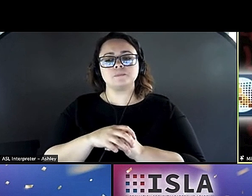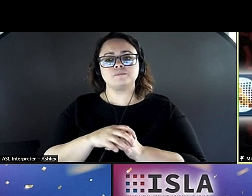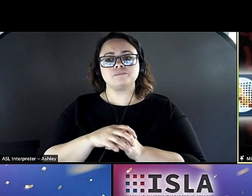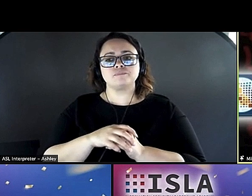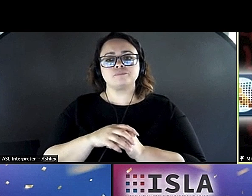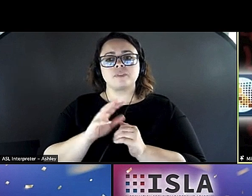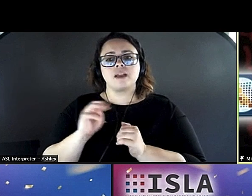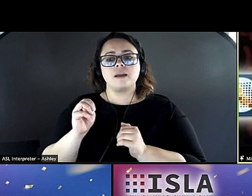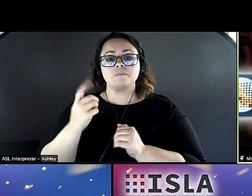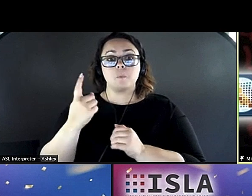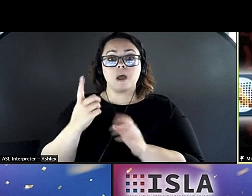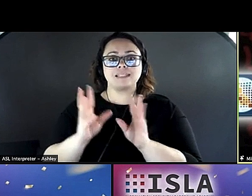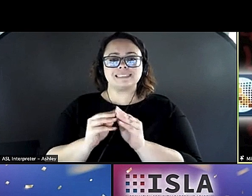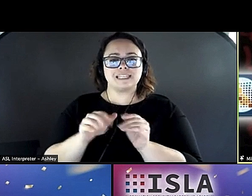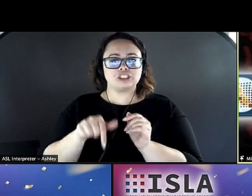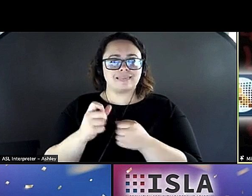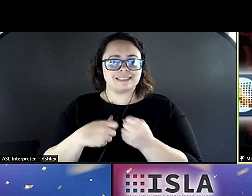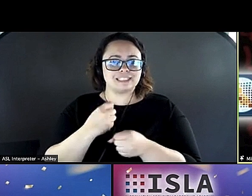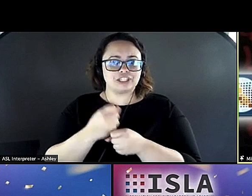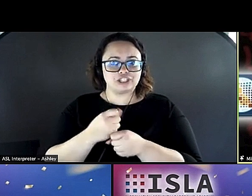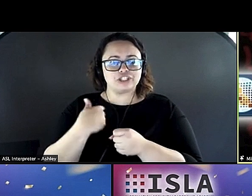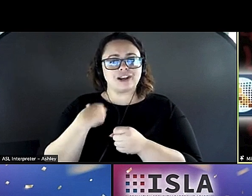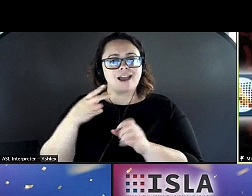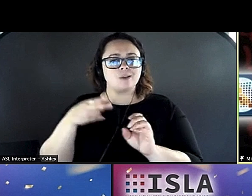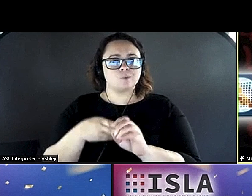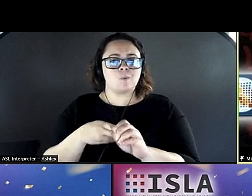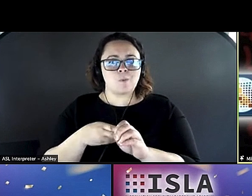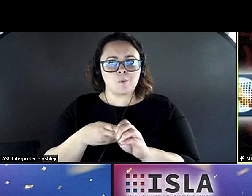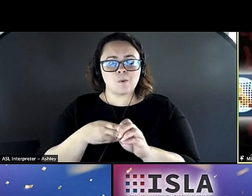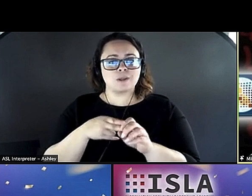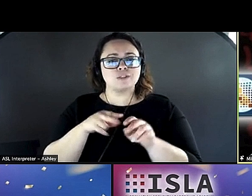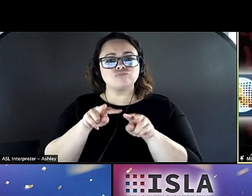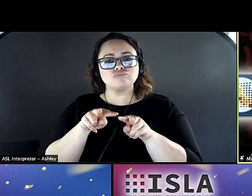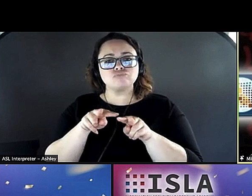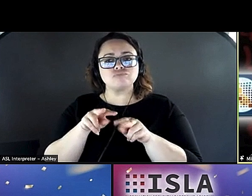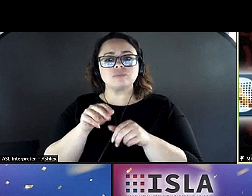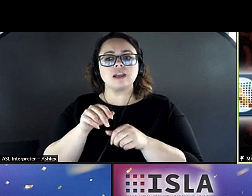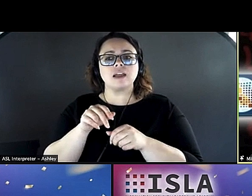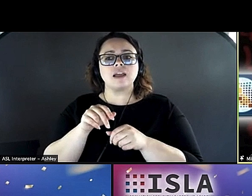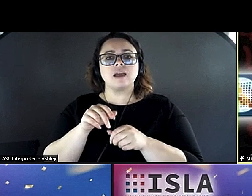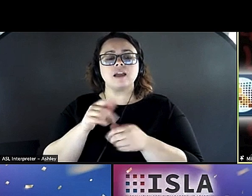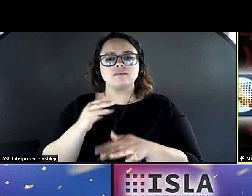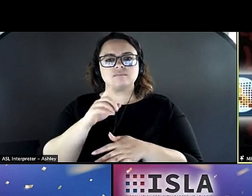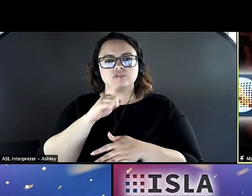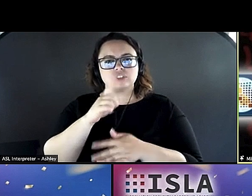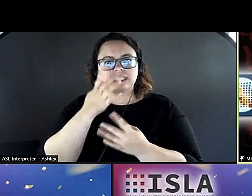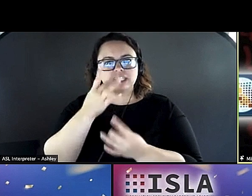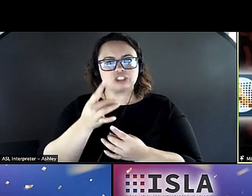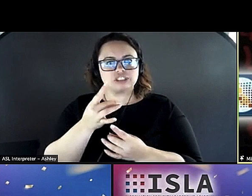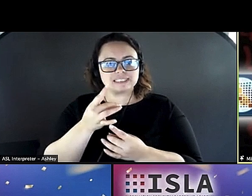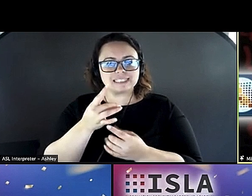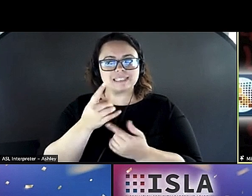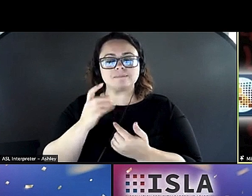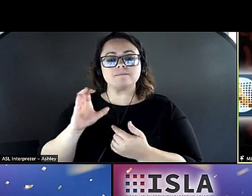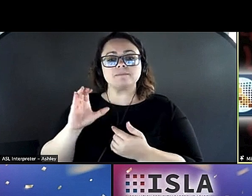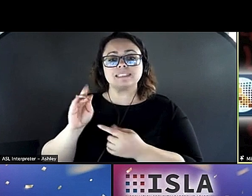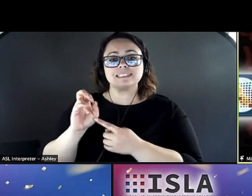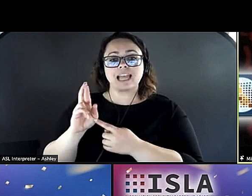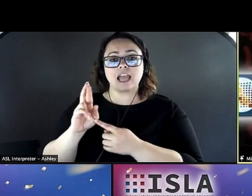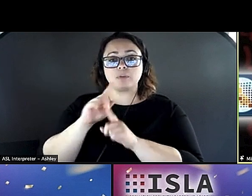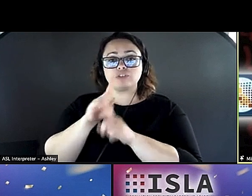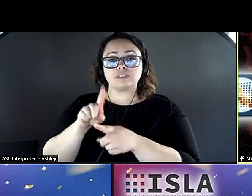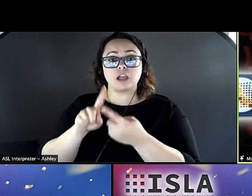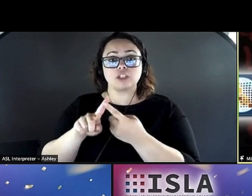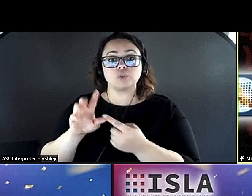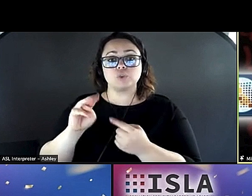One of the sessions this year that I sat in on and really was interested in myself was the cyber response to the